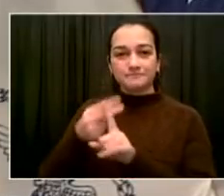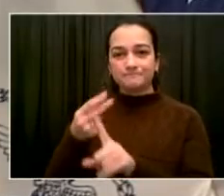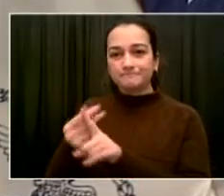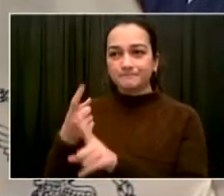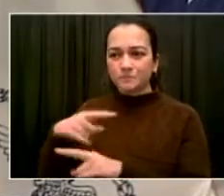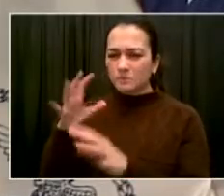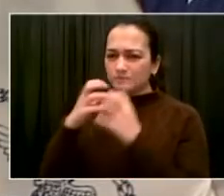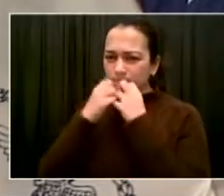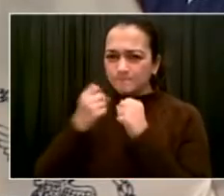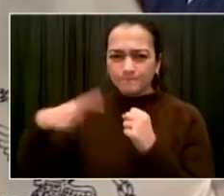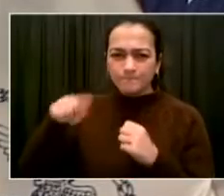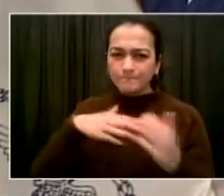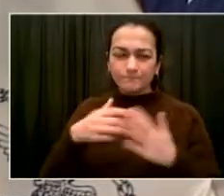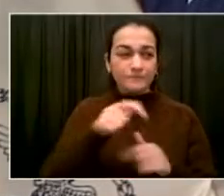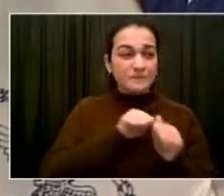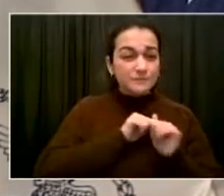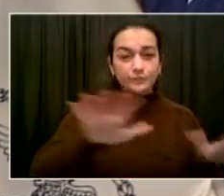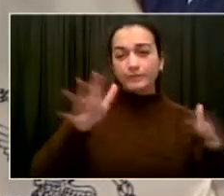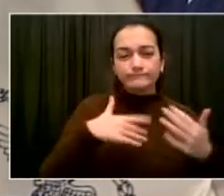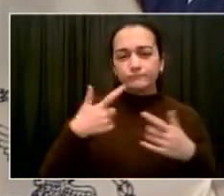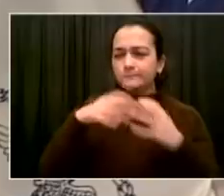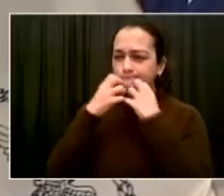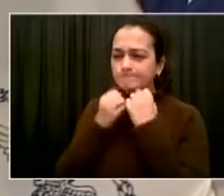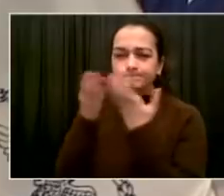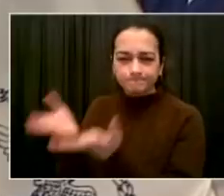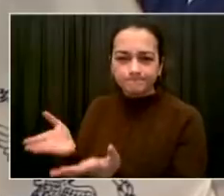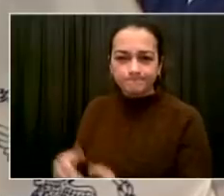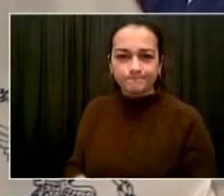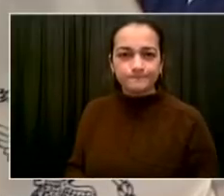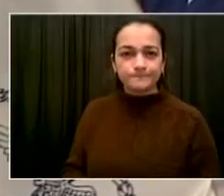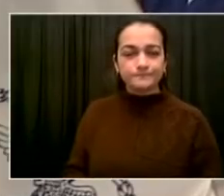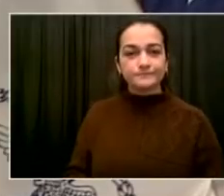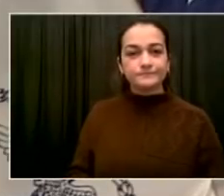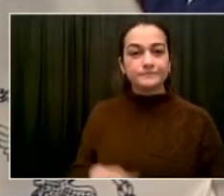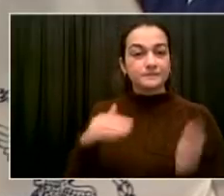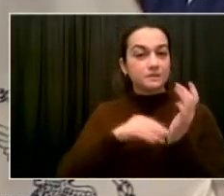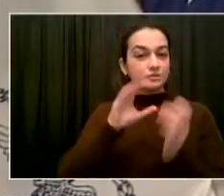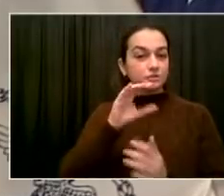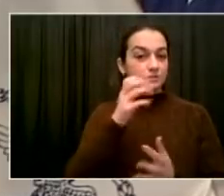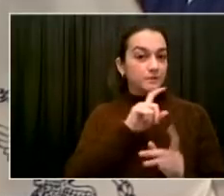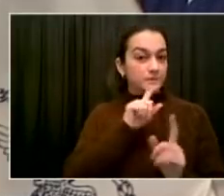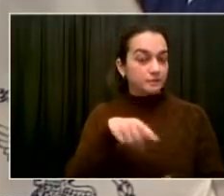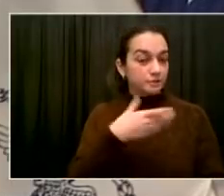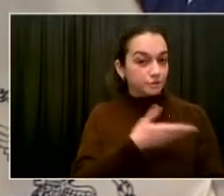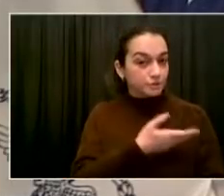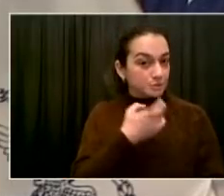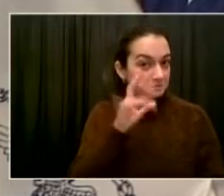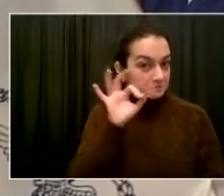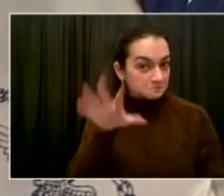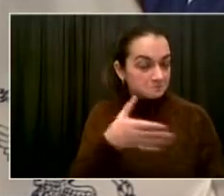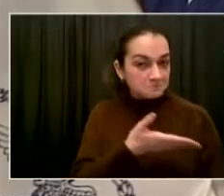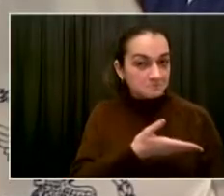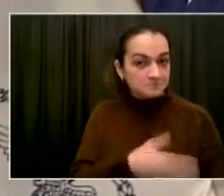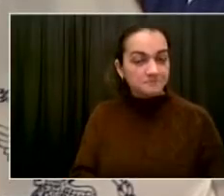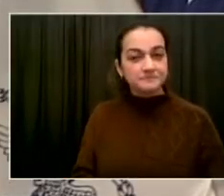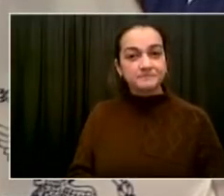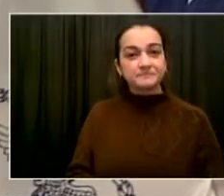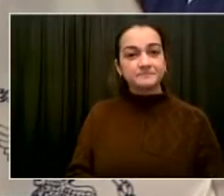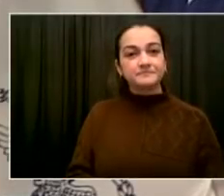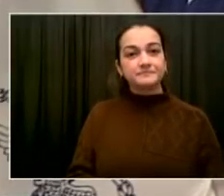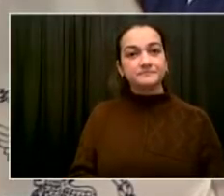of how we have instructed city agencies and city employees to keep everyone safe and,